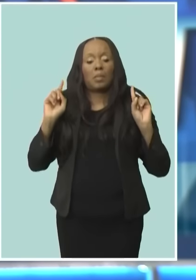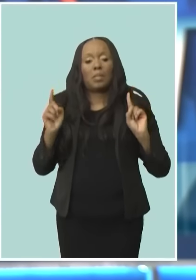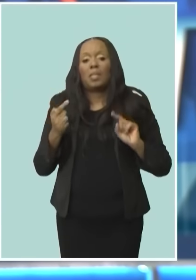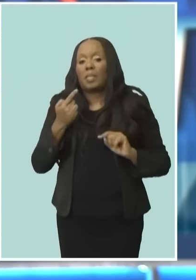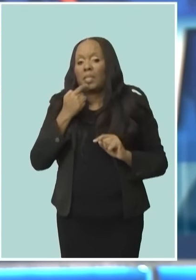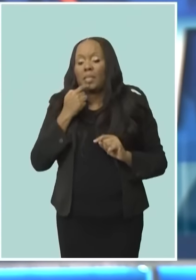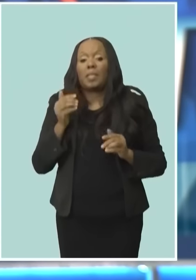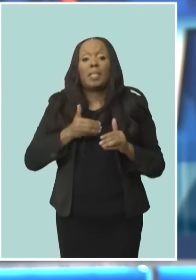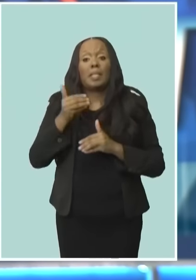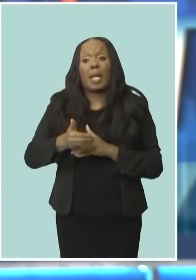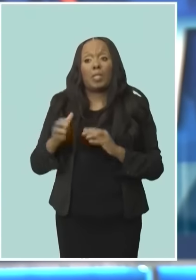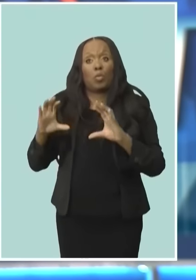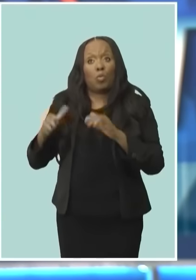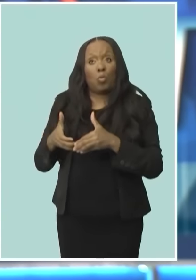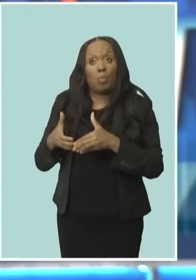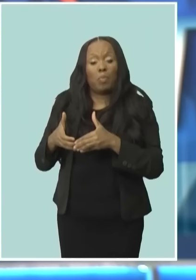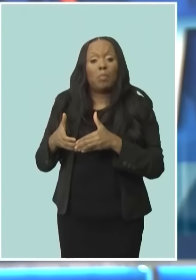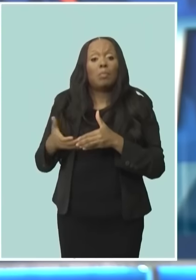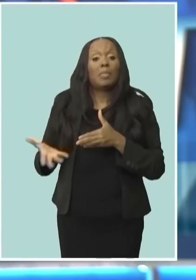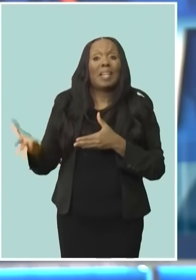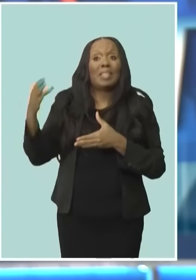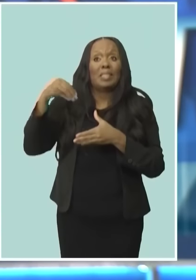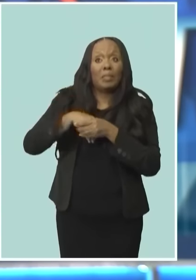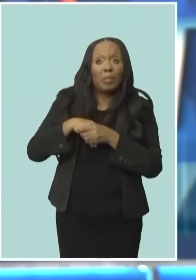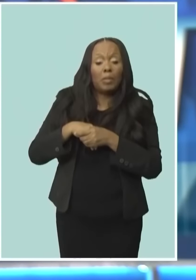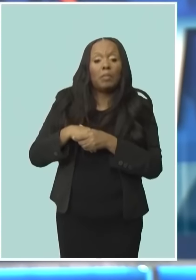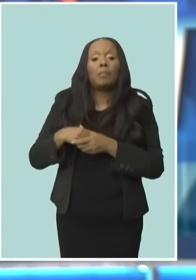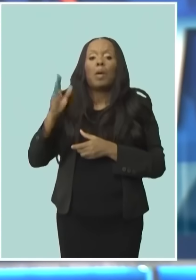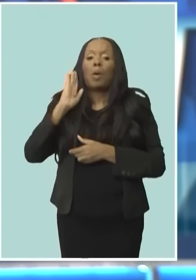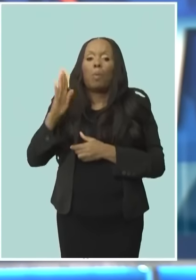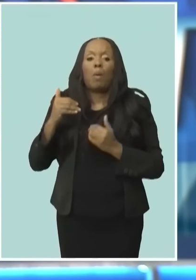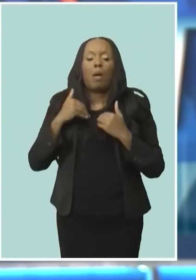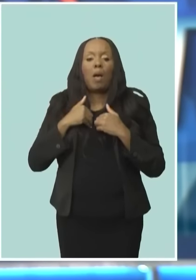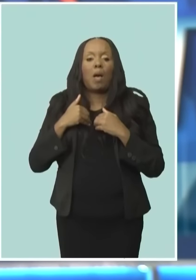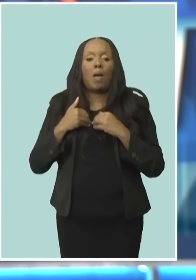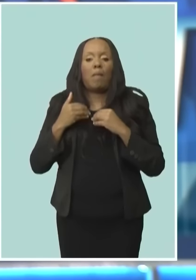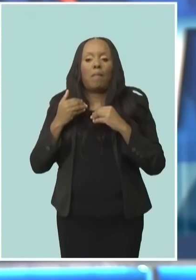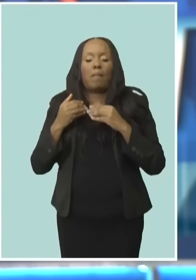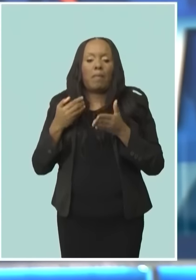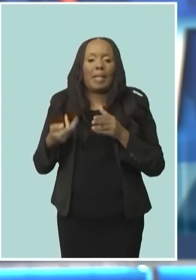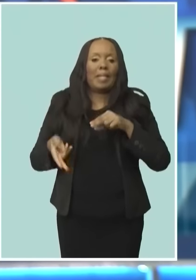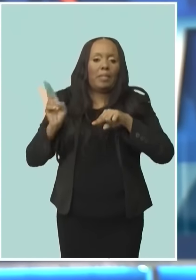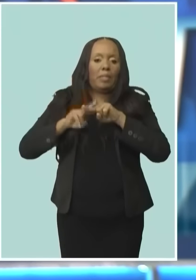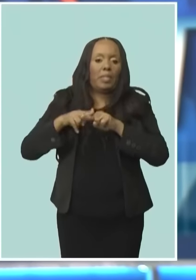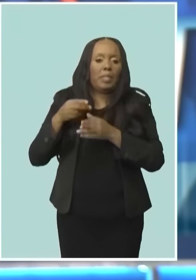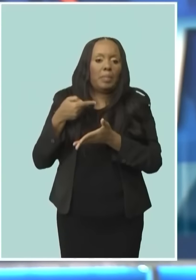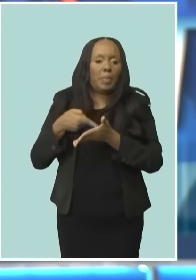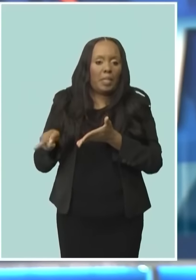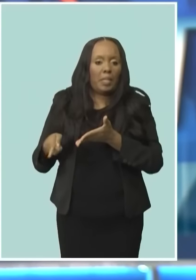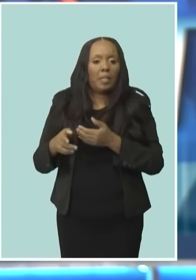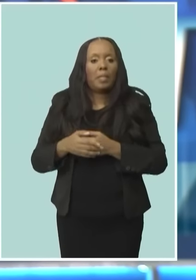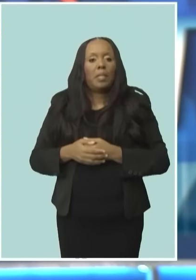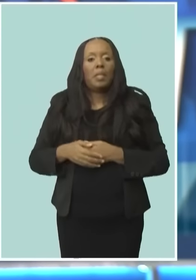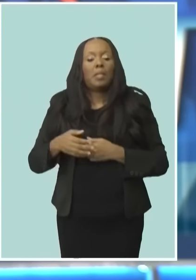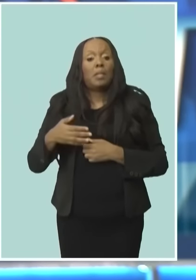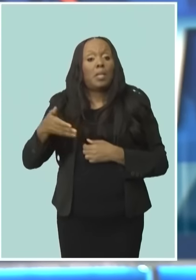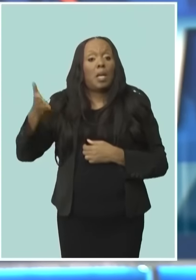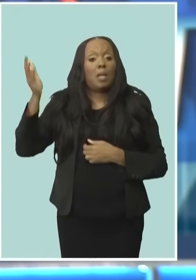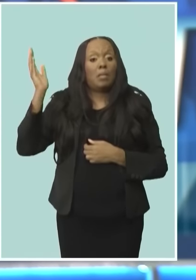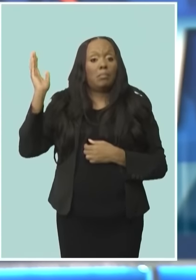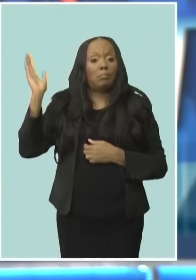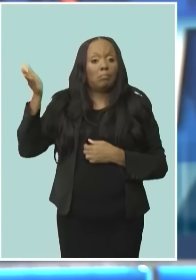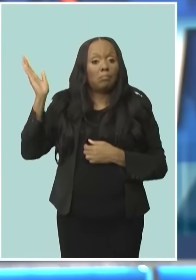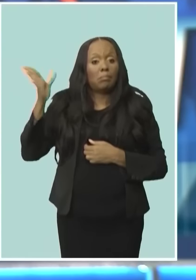the first to benefit from this higher compensation. He made the announcement at the Barbados Prison Service graduation ceremony, Recruit